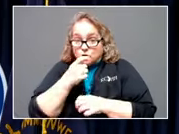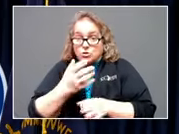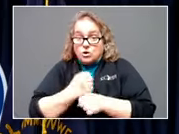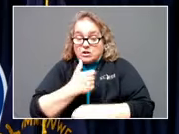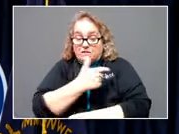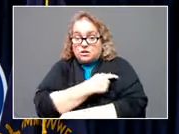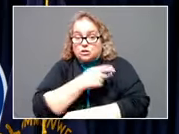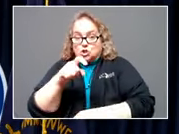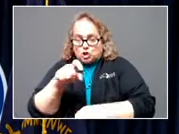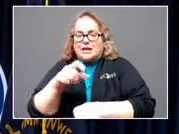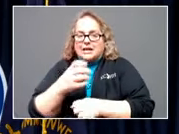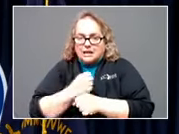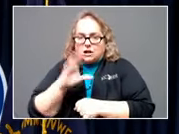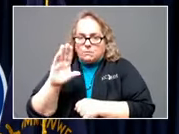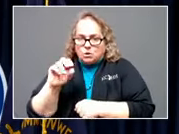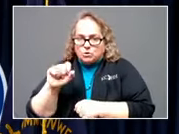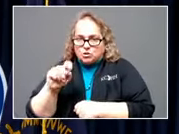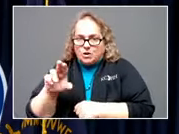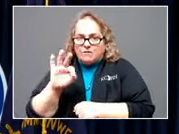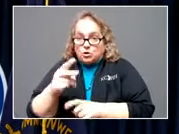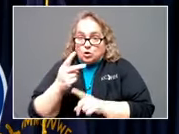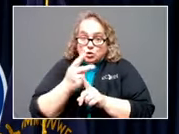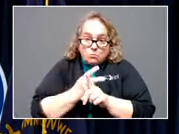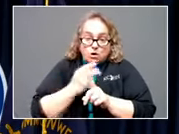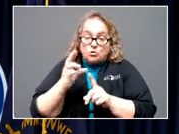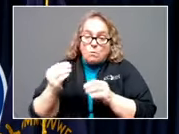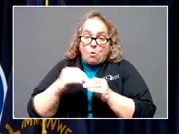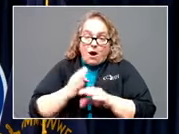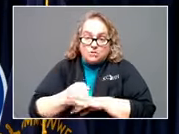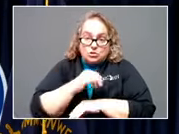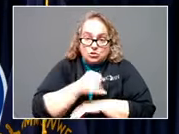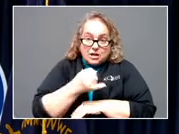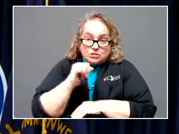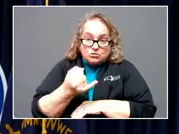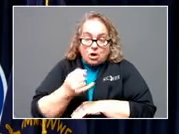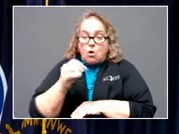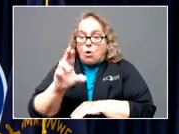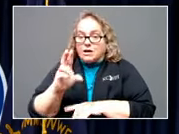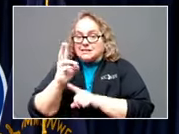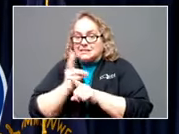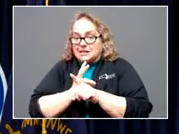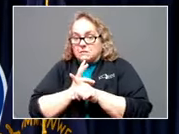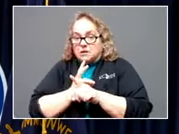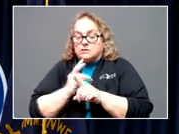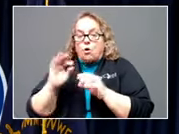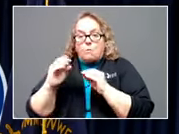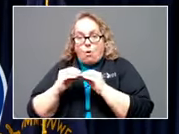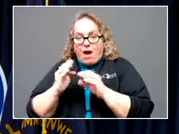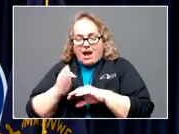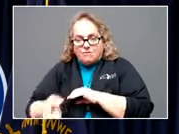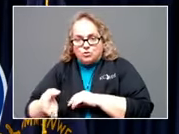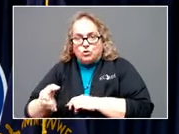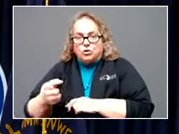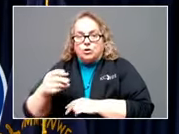booster if you're 2 months or more after J&J, or if you're 6 months or more after your second Pfizer or Moderna. And